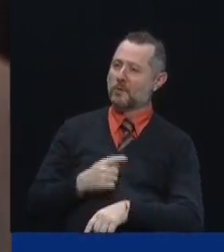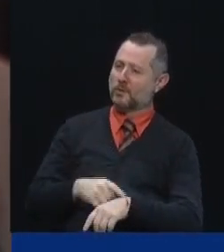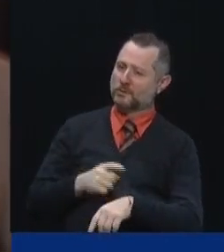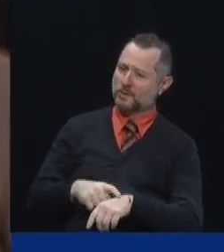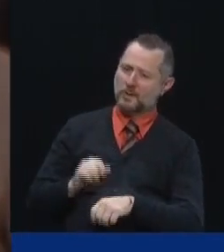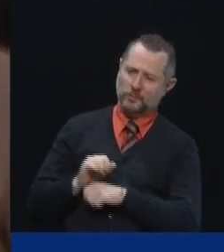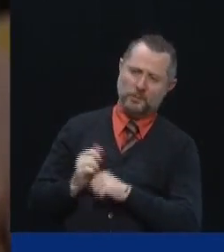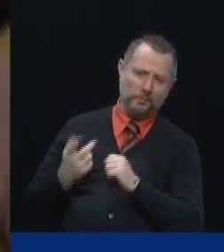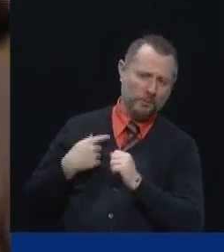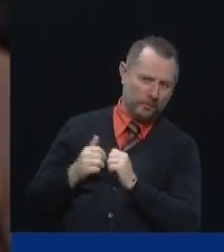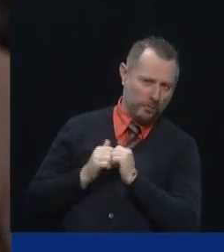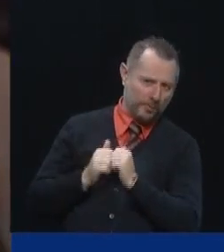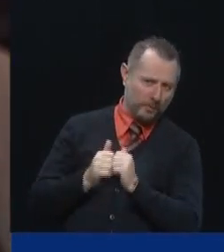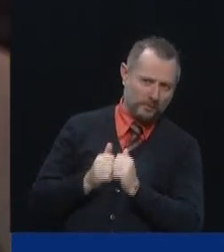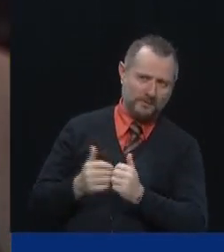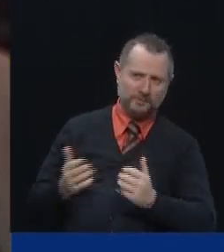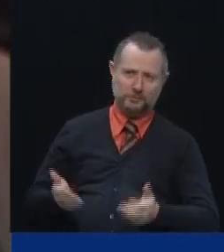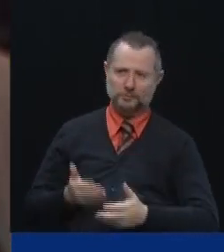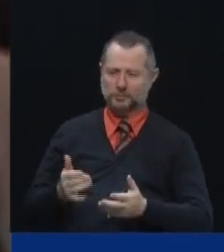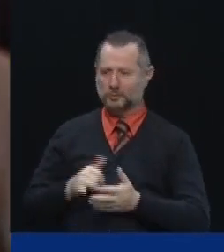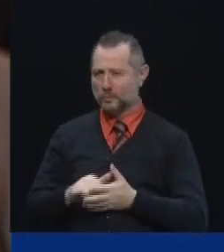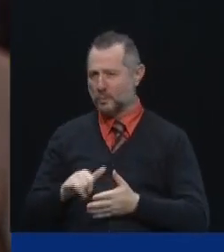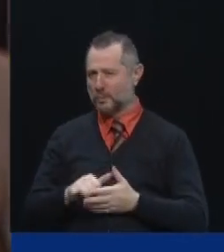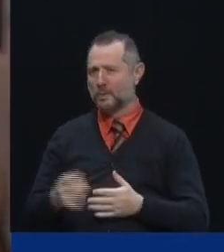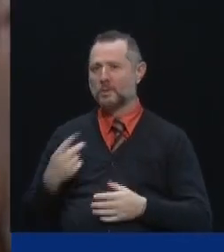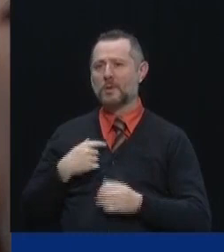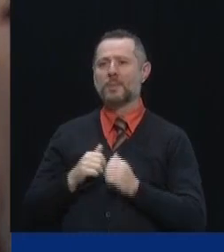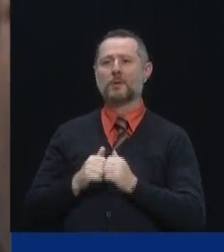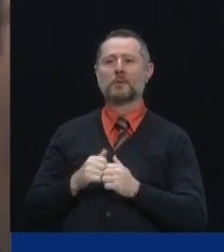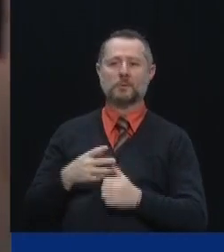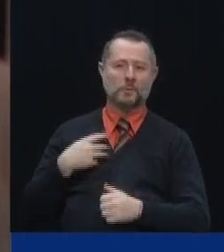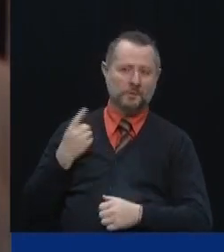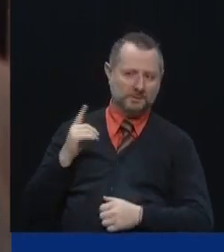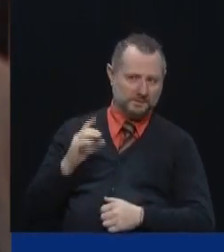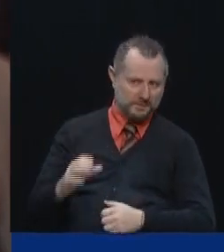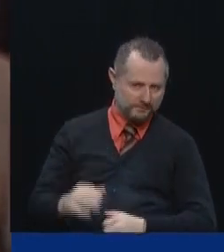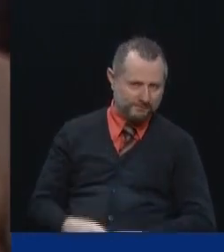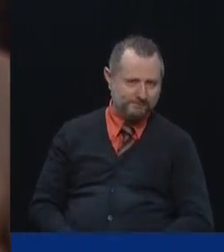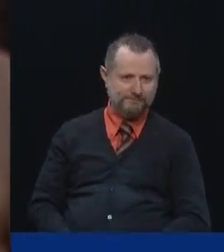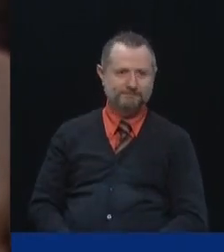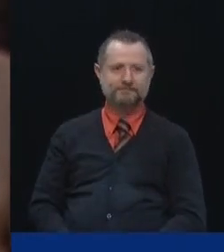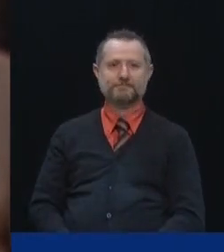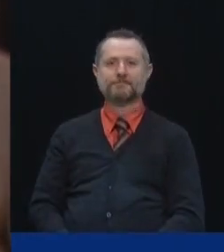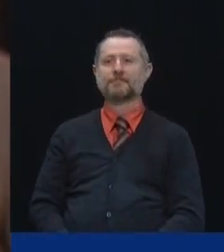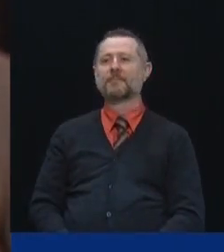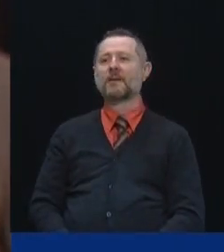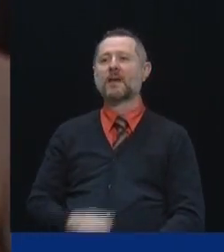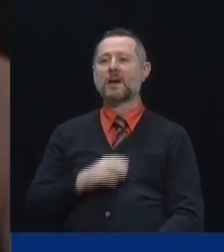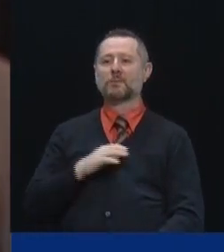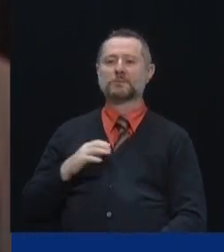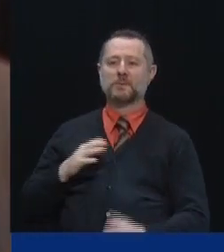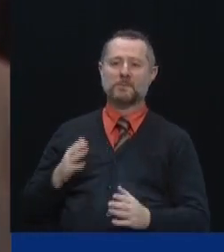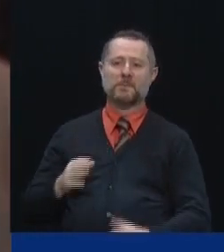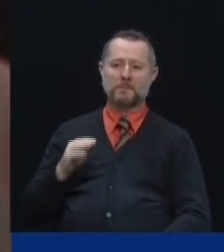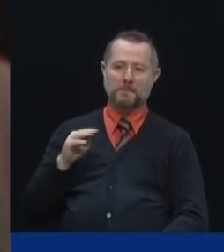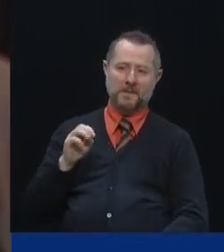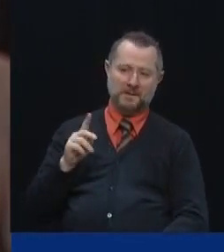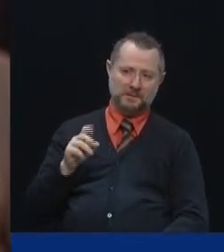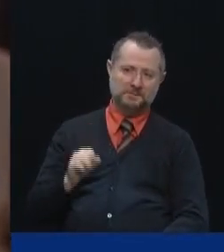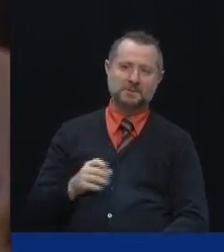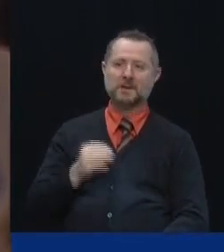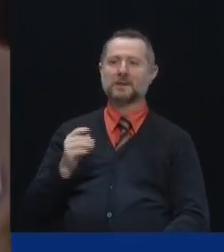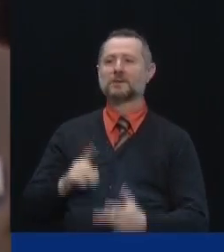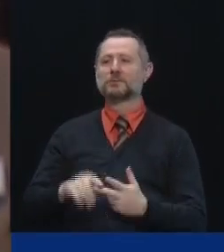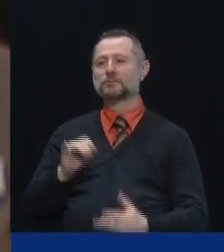together here in New York, we then work together in Washington, D.C. You'll hear from Congressman Gregory Meeks, then Jennifer Jones